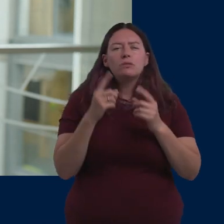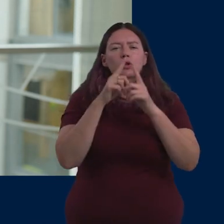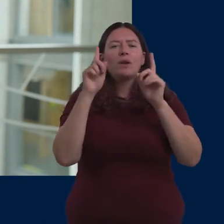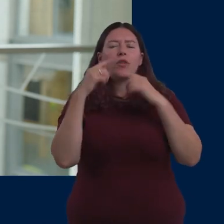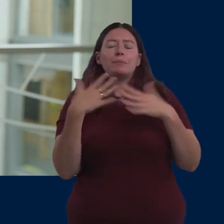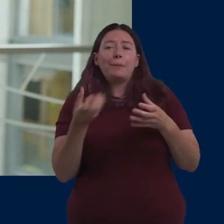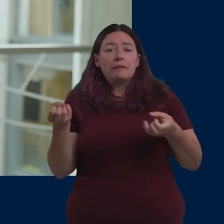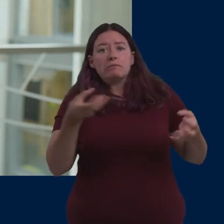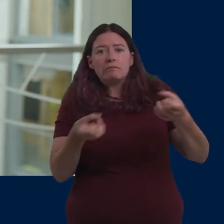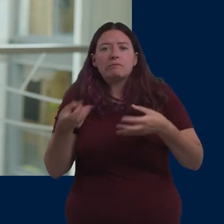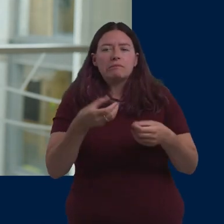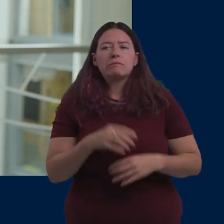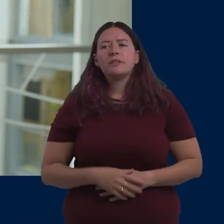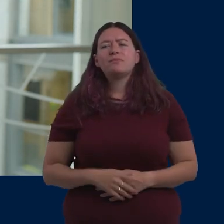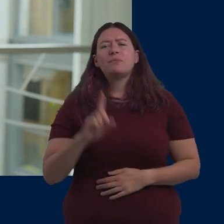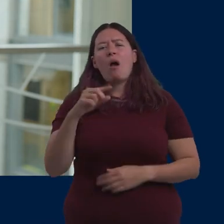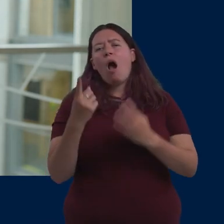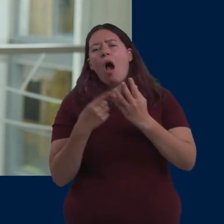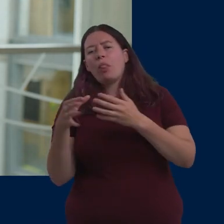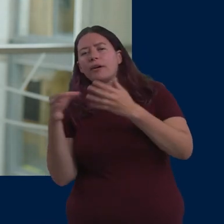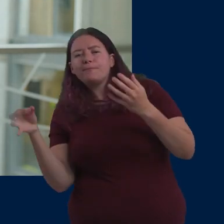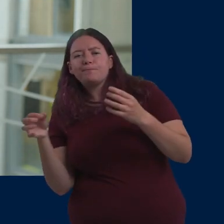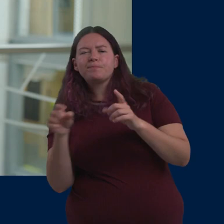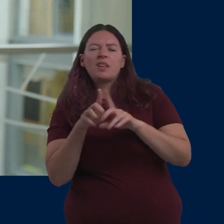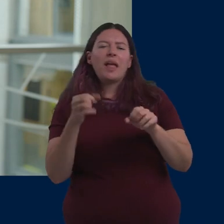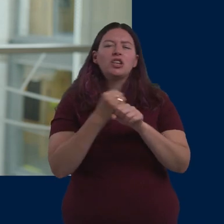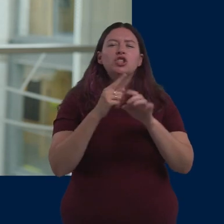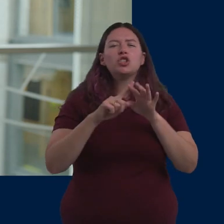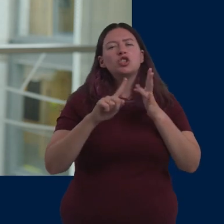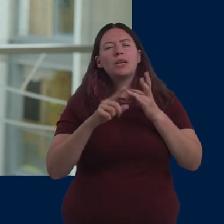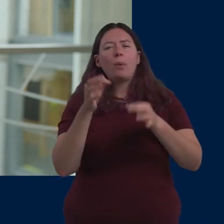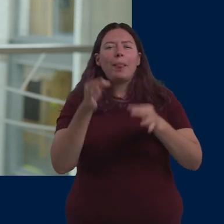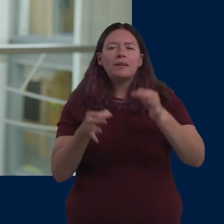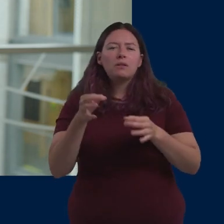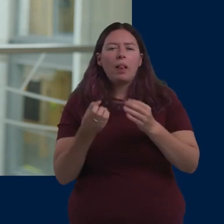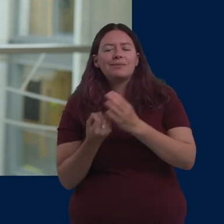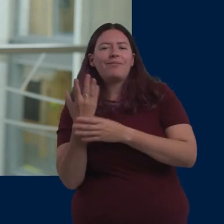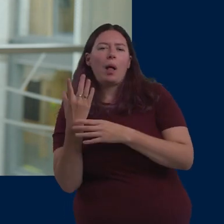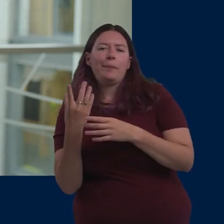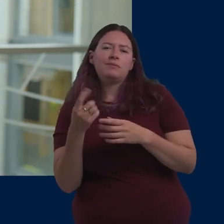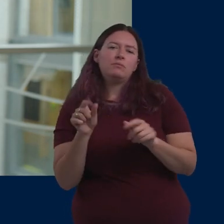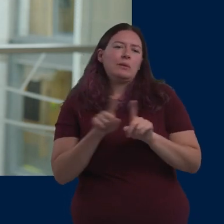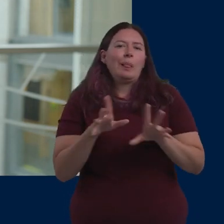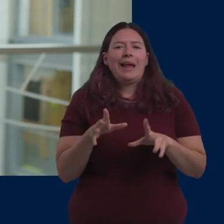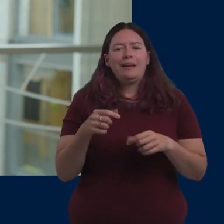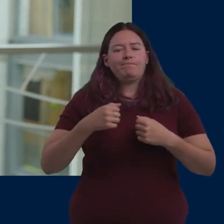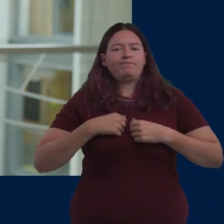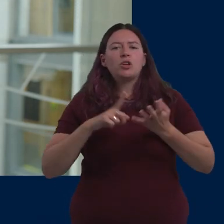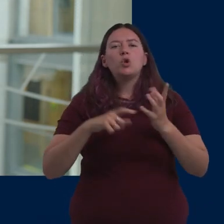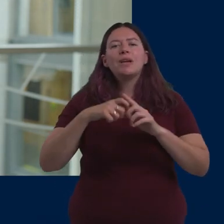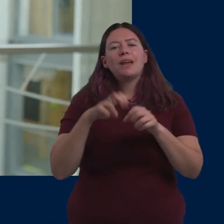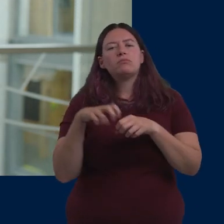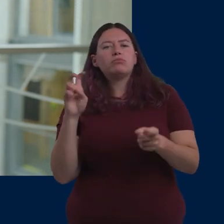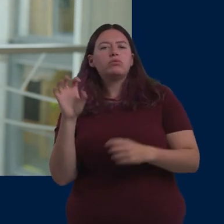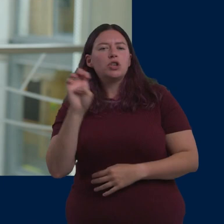the university have made a huge contribution, but from other geopolitical developments, not least the